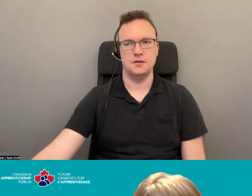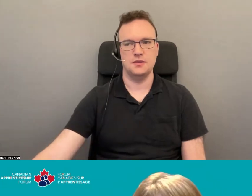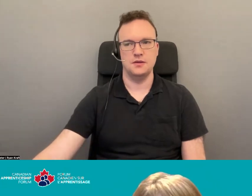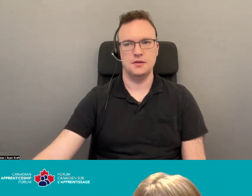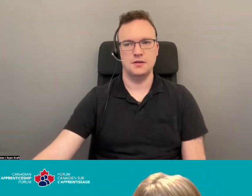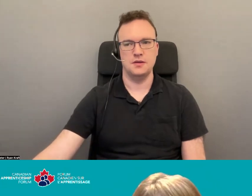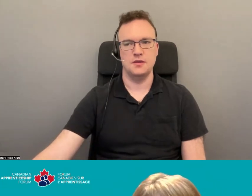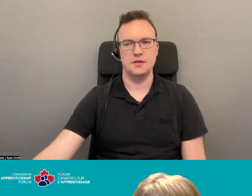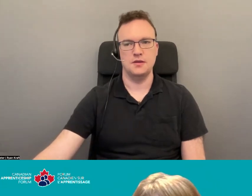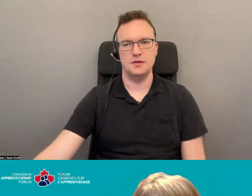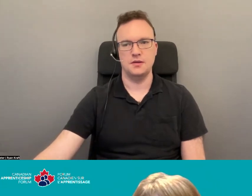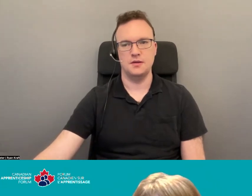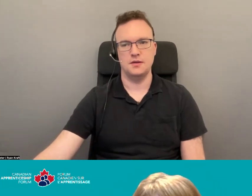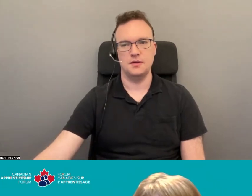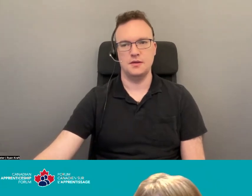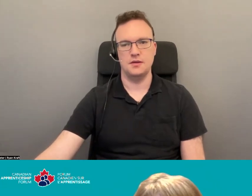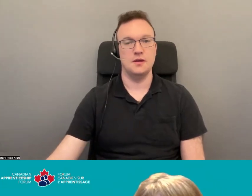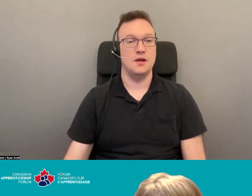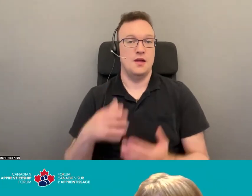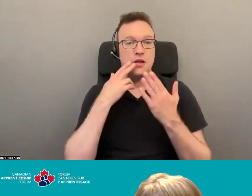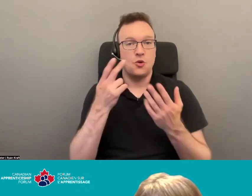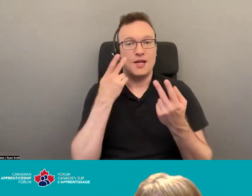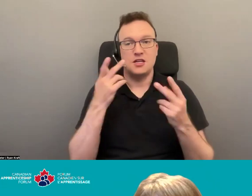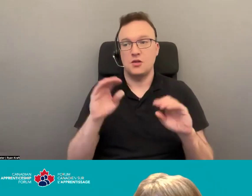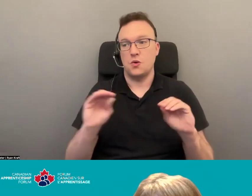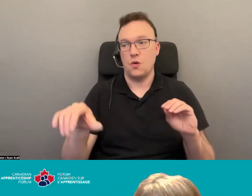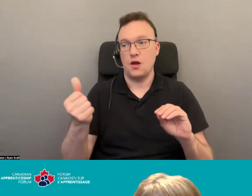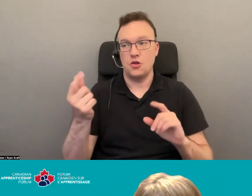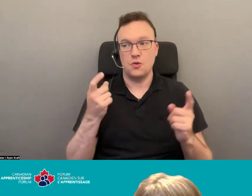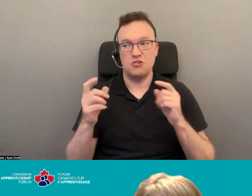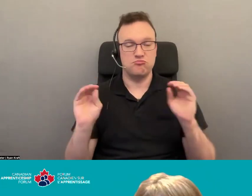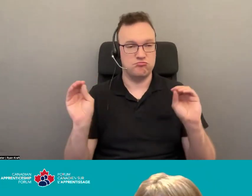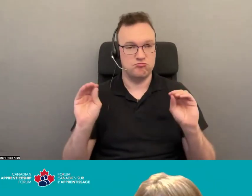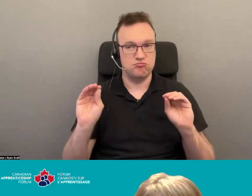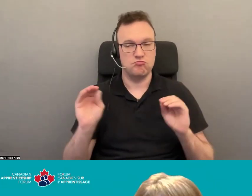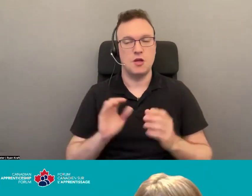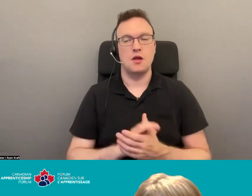Thank you. I don't see any more questions